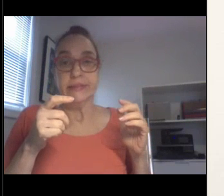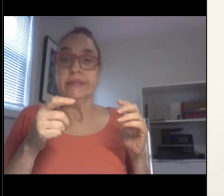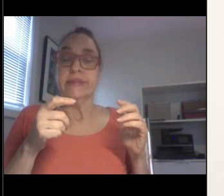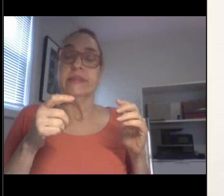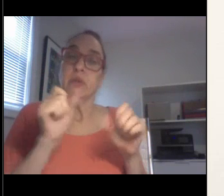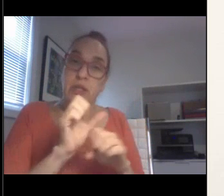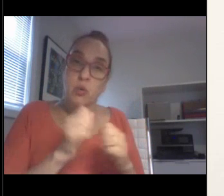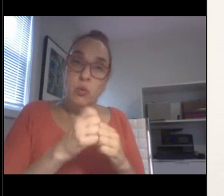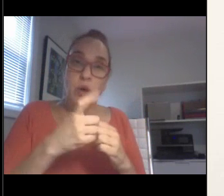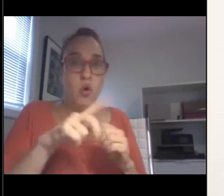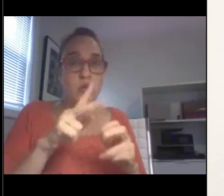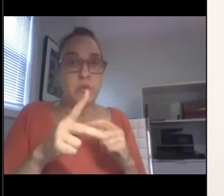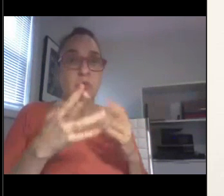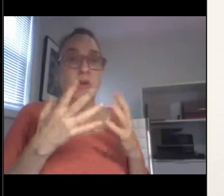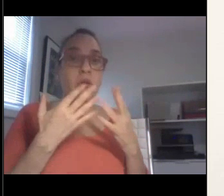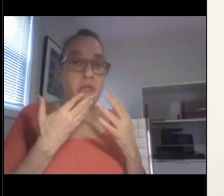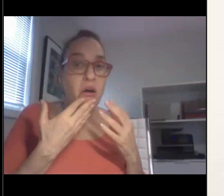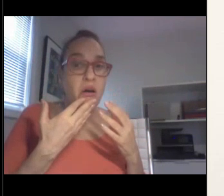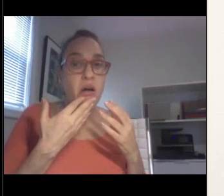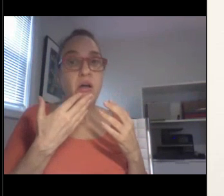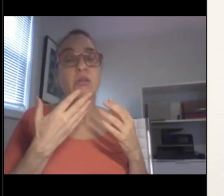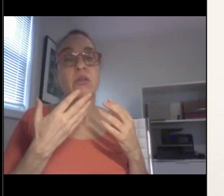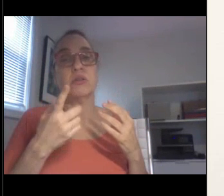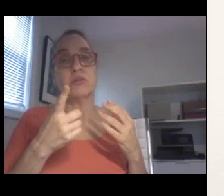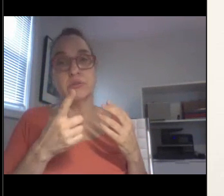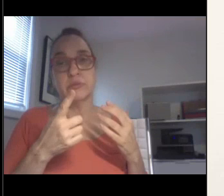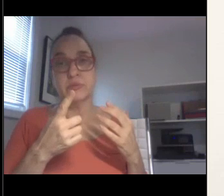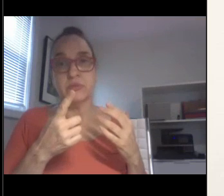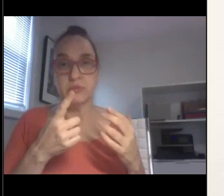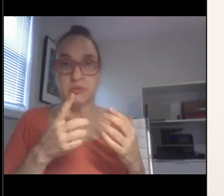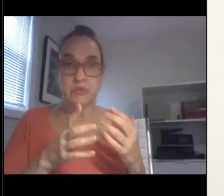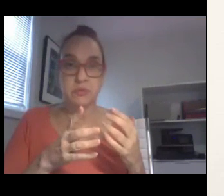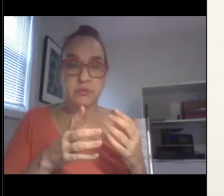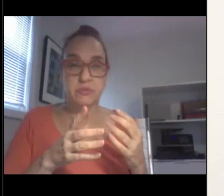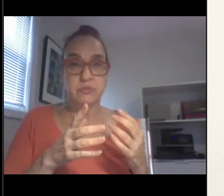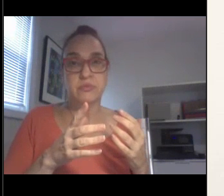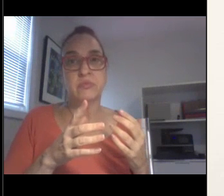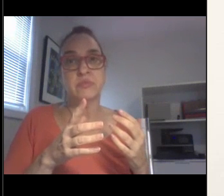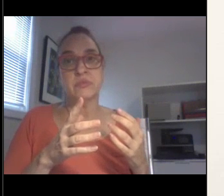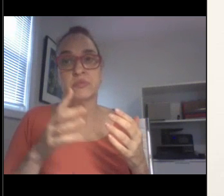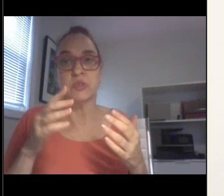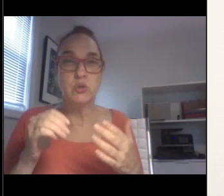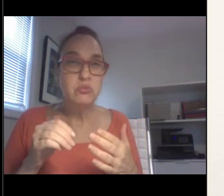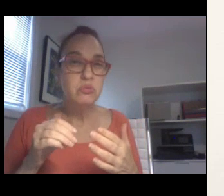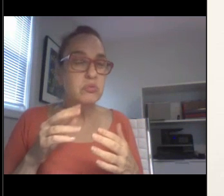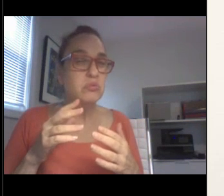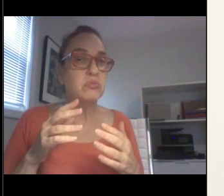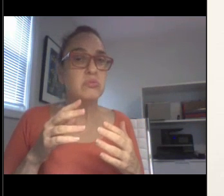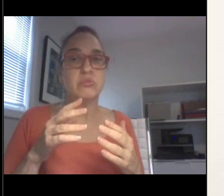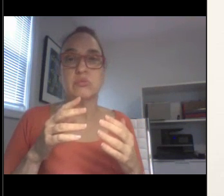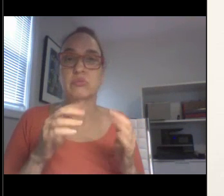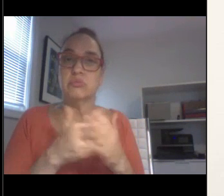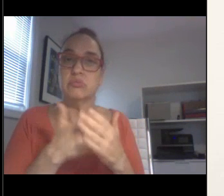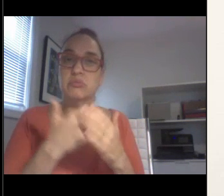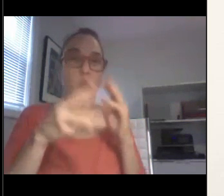color, minoritized positionalities, contemporary world events, that is social justice